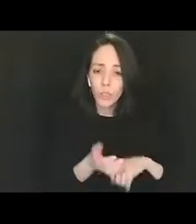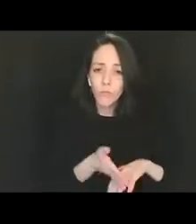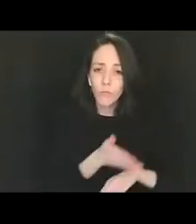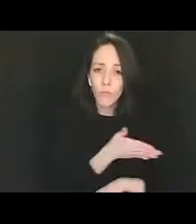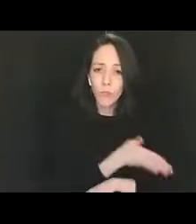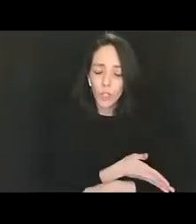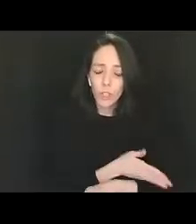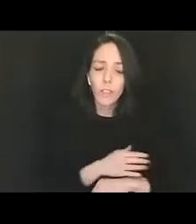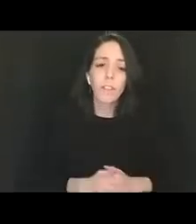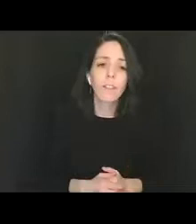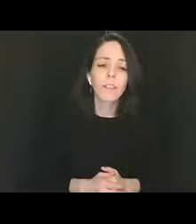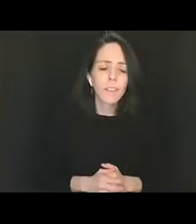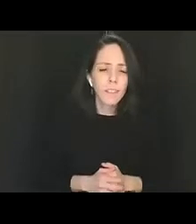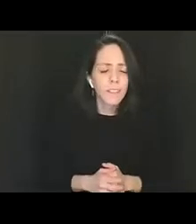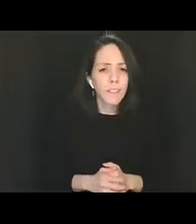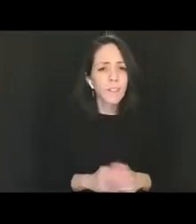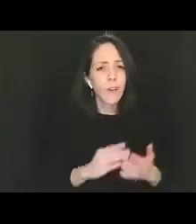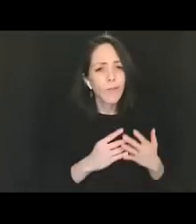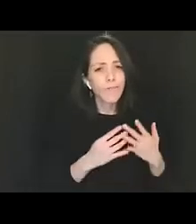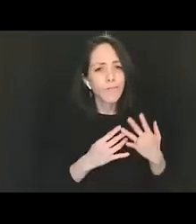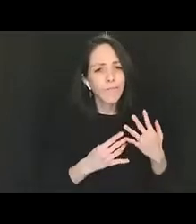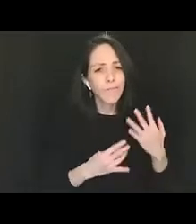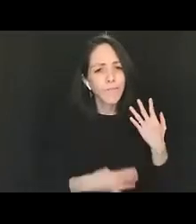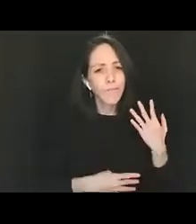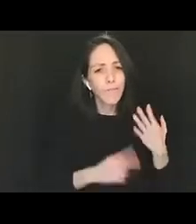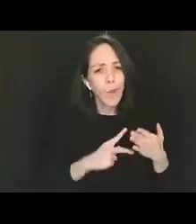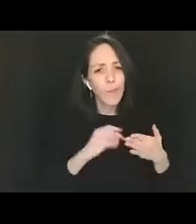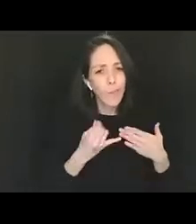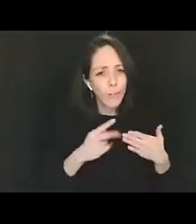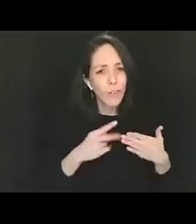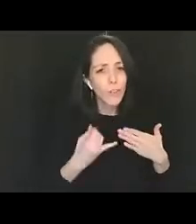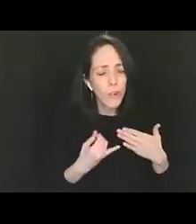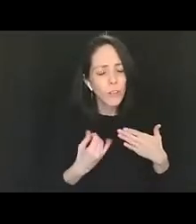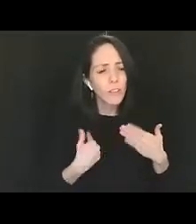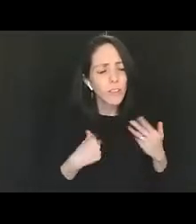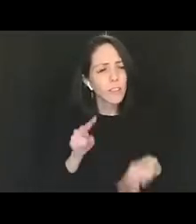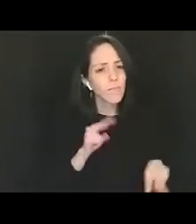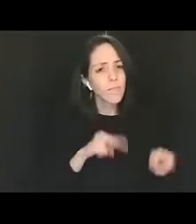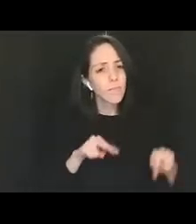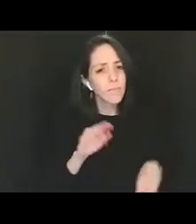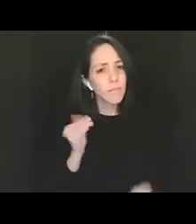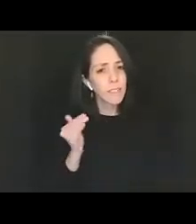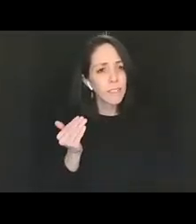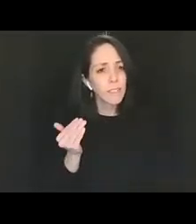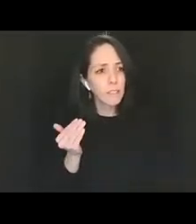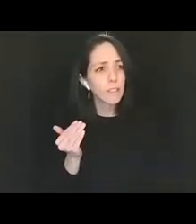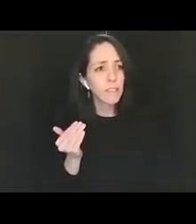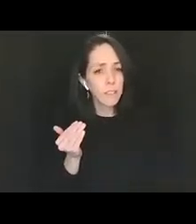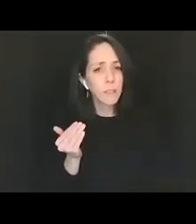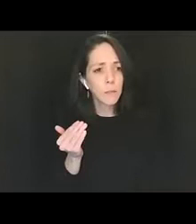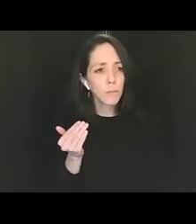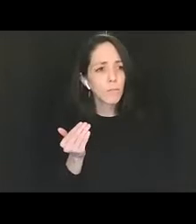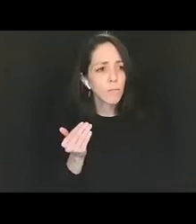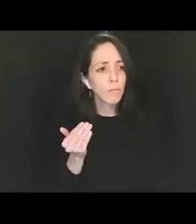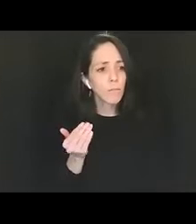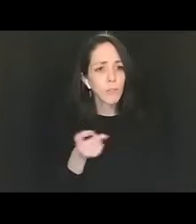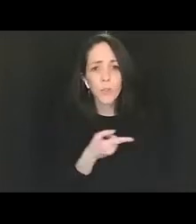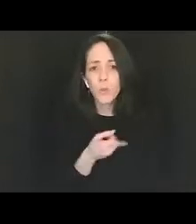seems like we're looking at, well, it's already a poverty section.